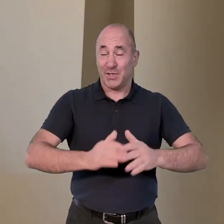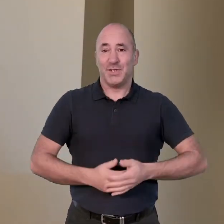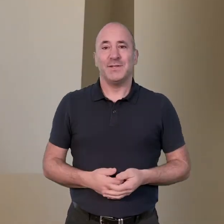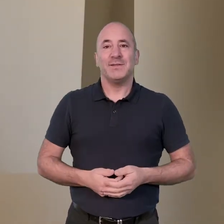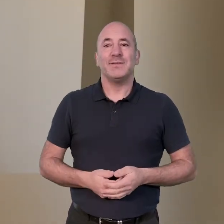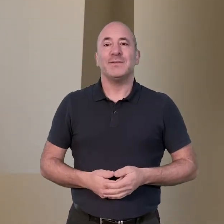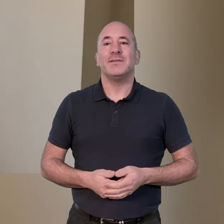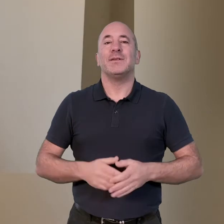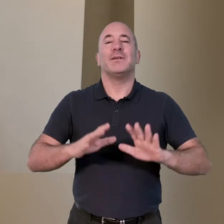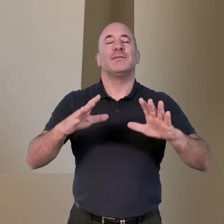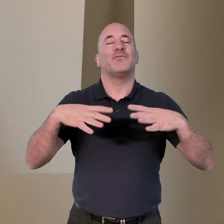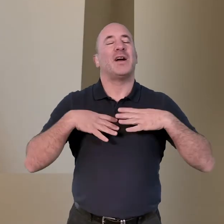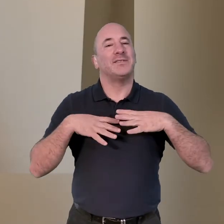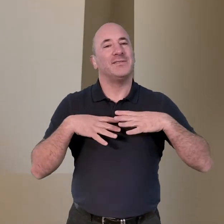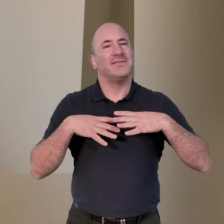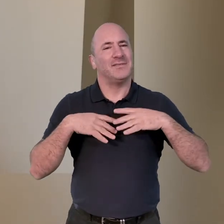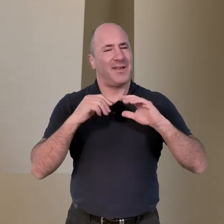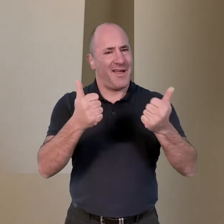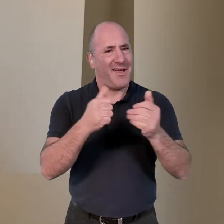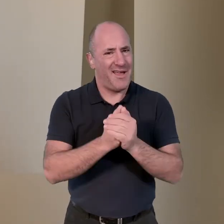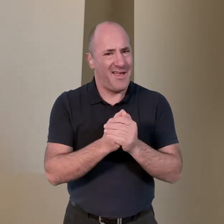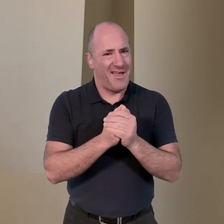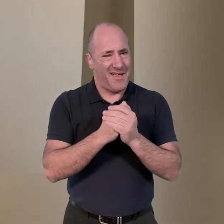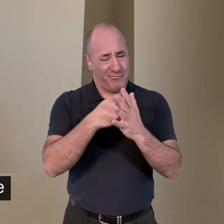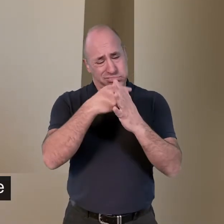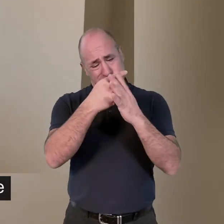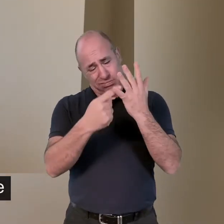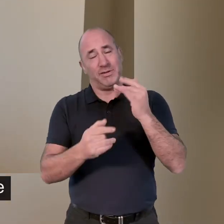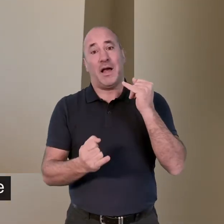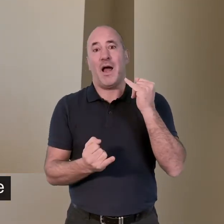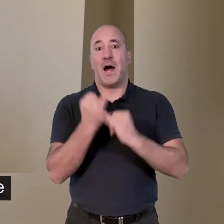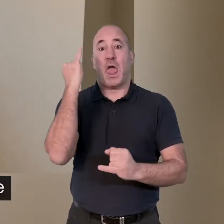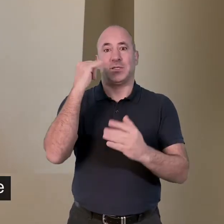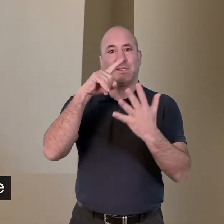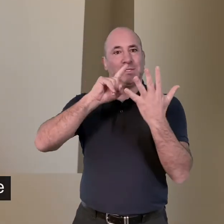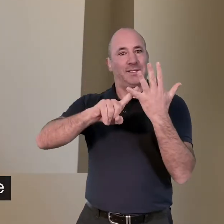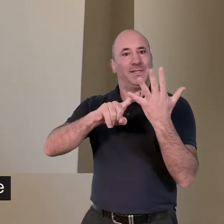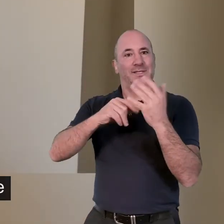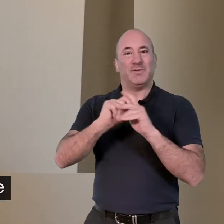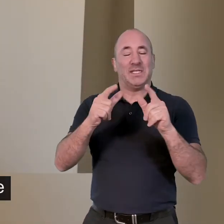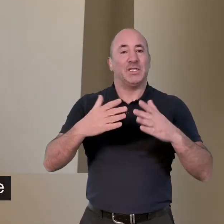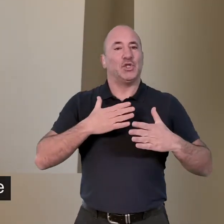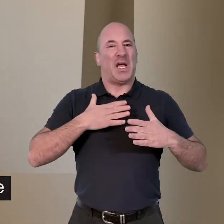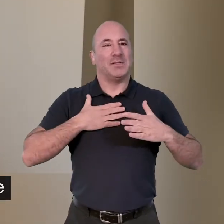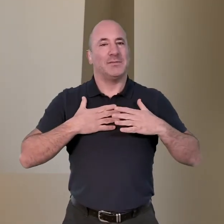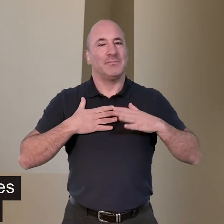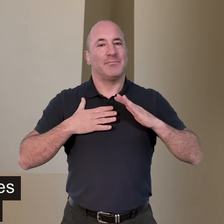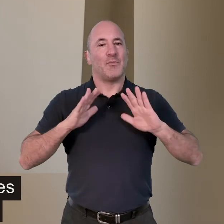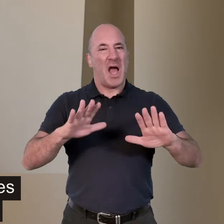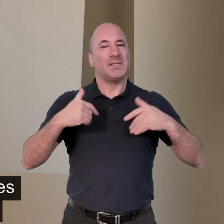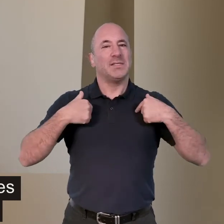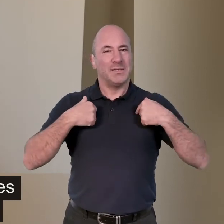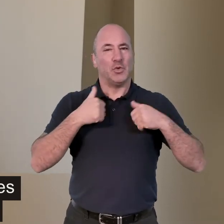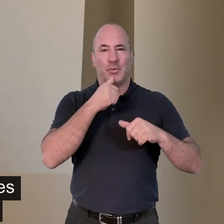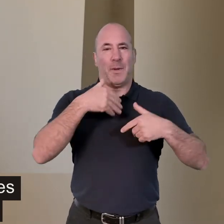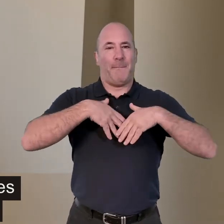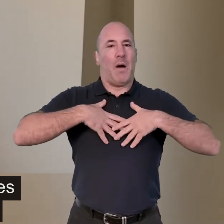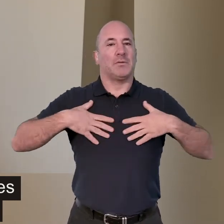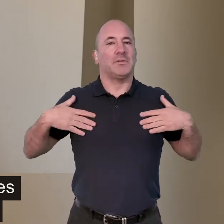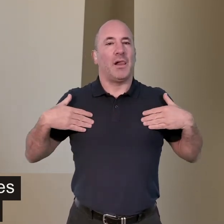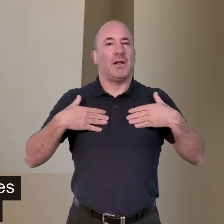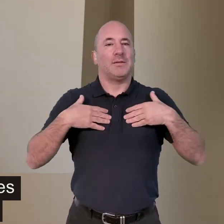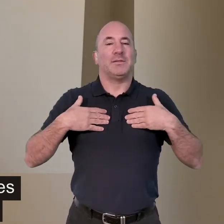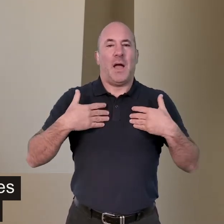Oh, nearly there. And rest. Well done. So we're on to our final exercise, which is our chest press. So it's working your